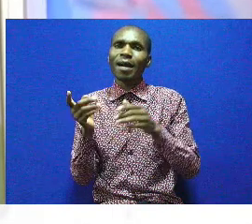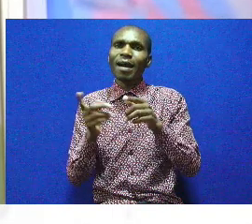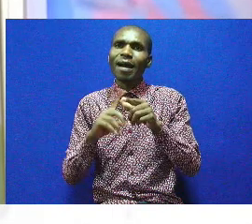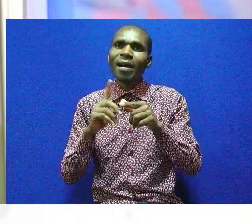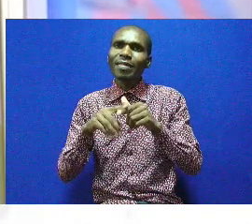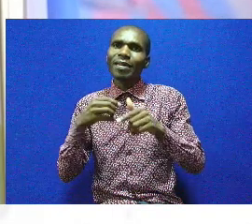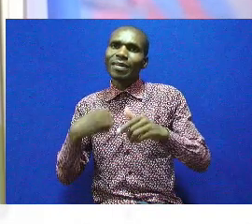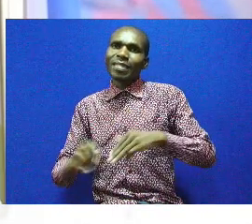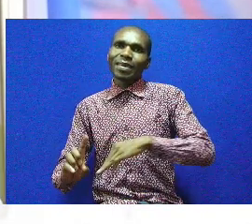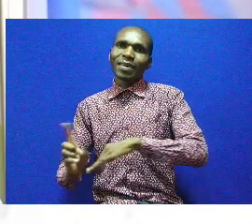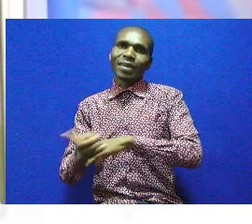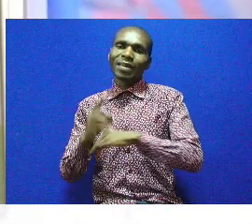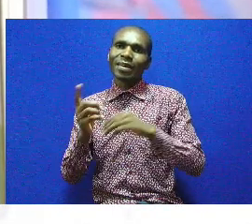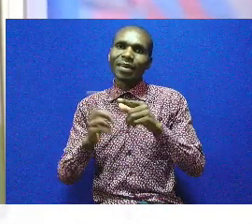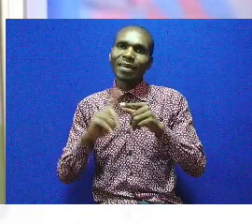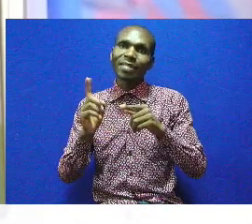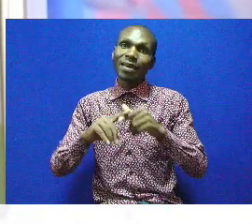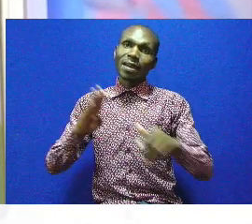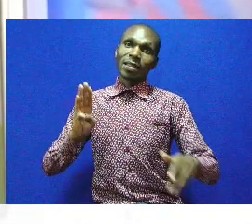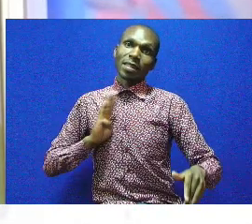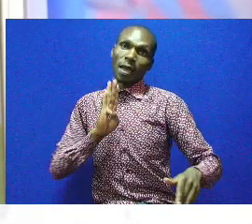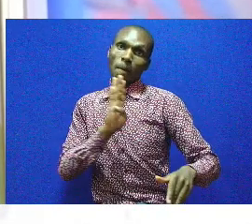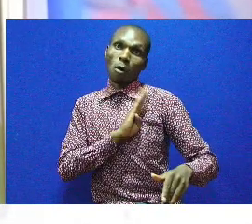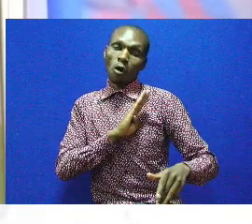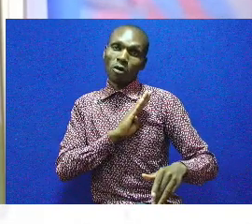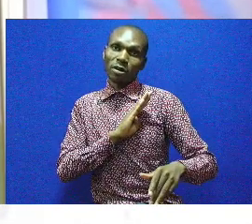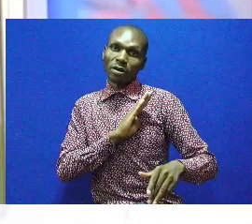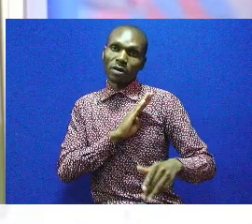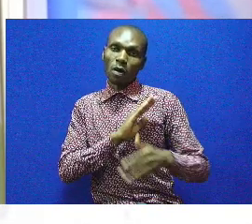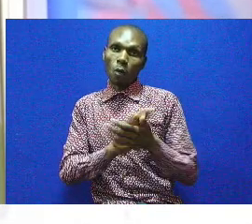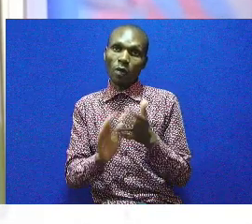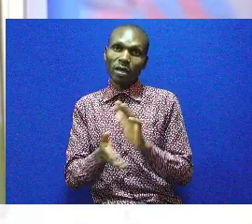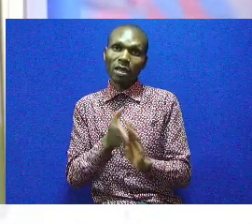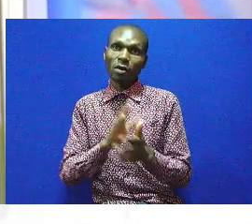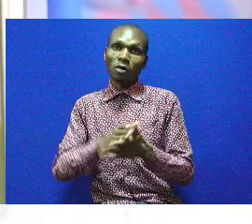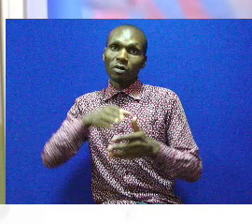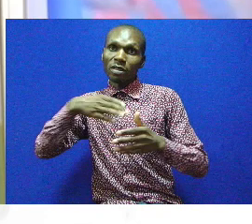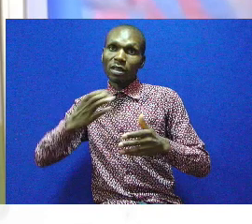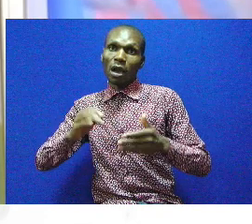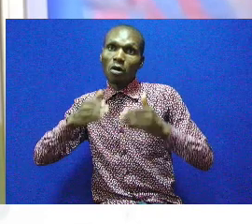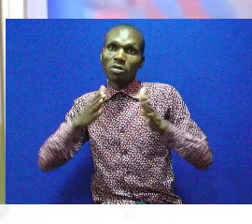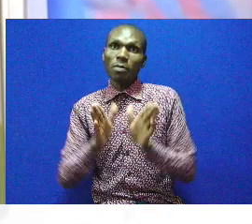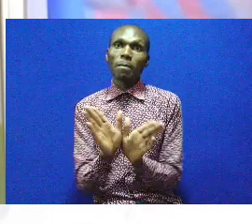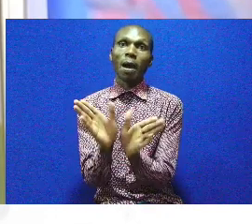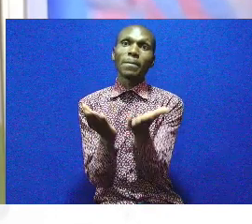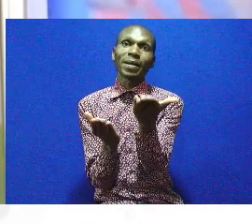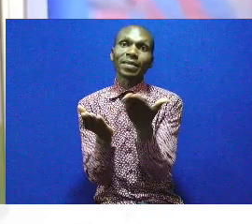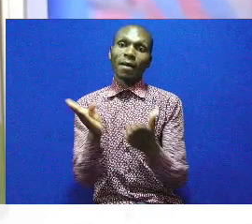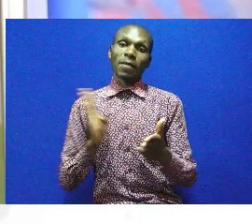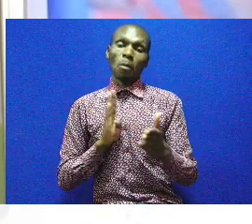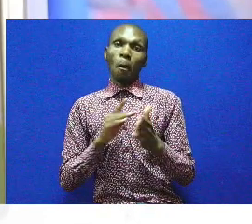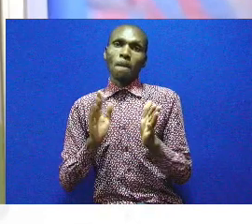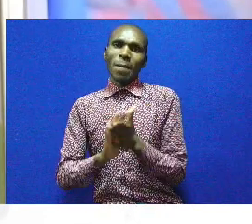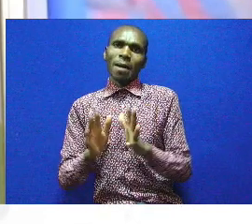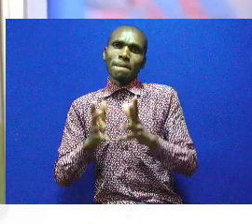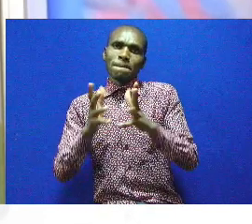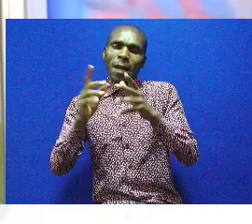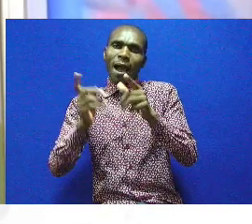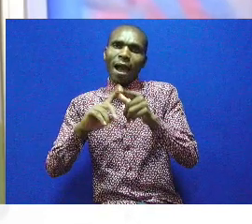in having the municipal board in place due to the absence of the county public service board. I congratulate the